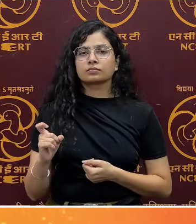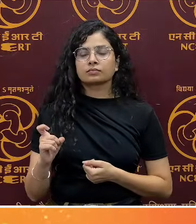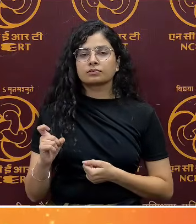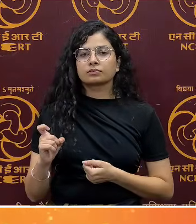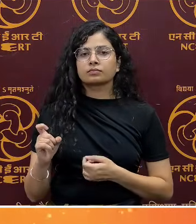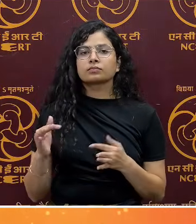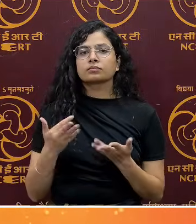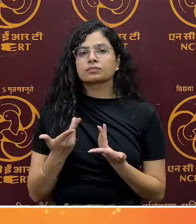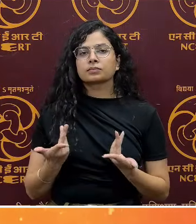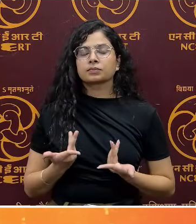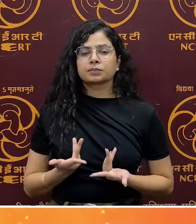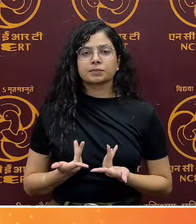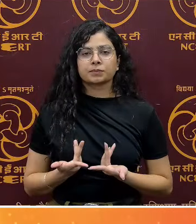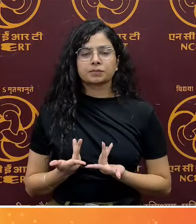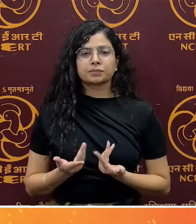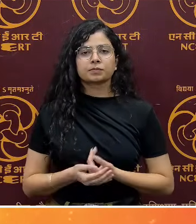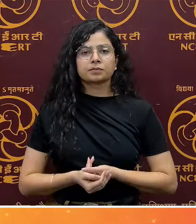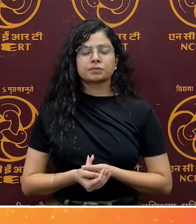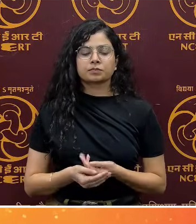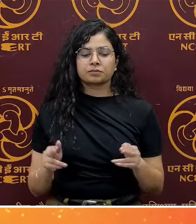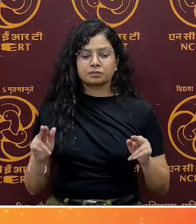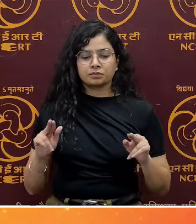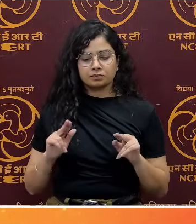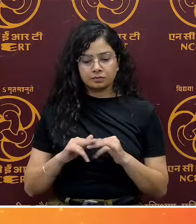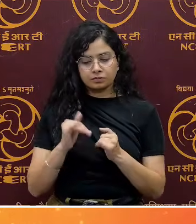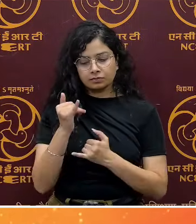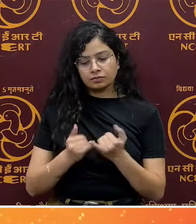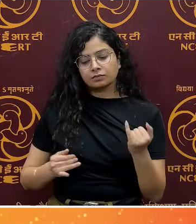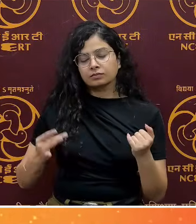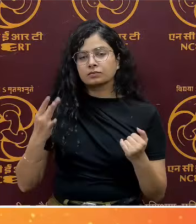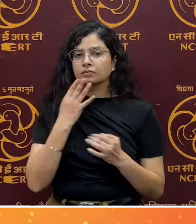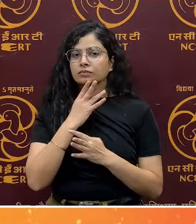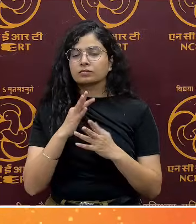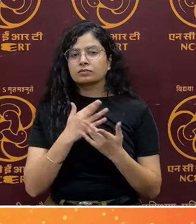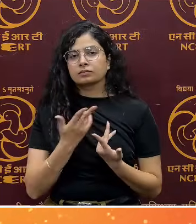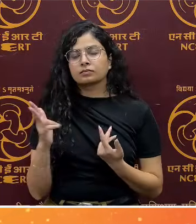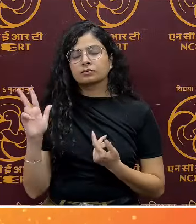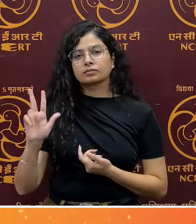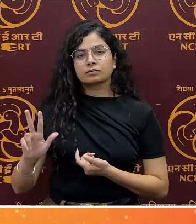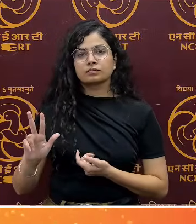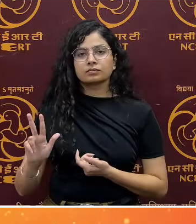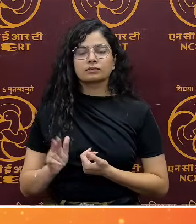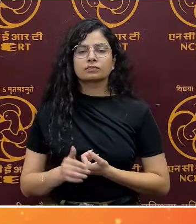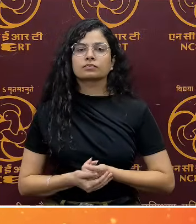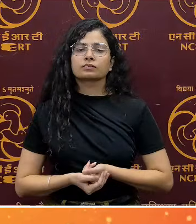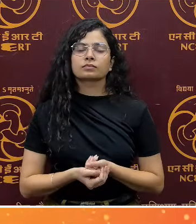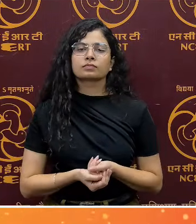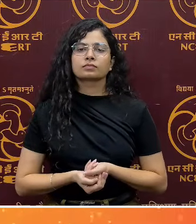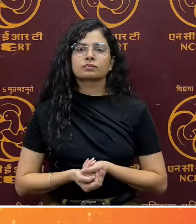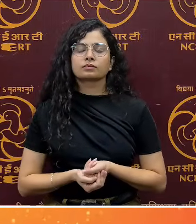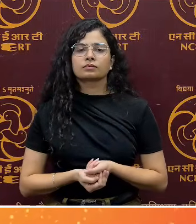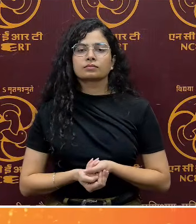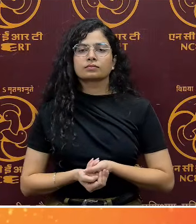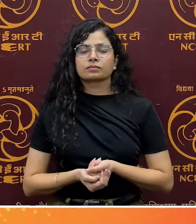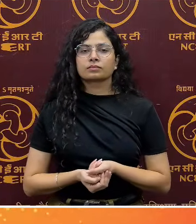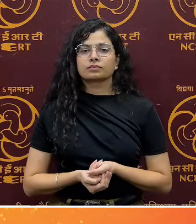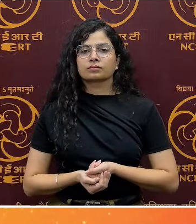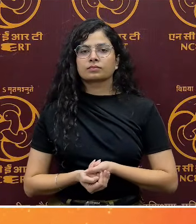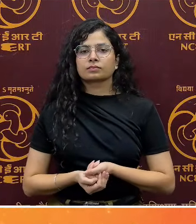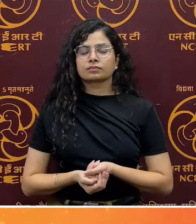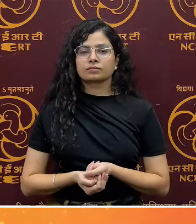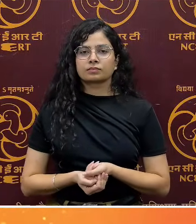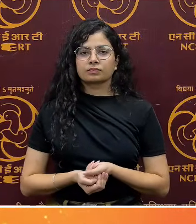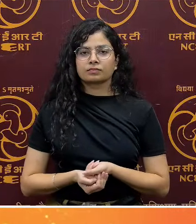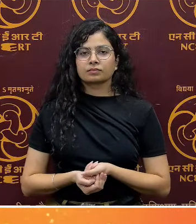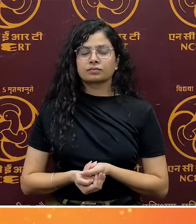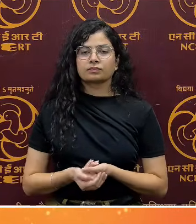units, and finally we will color the 8 square units representing number 8.